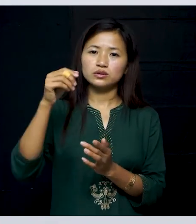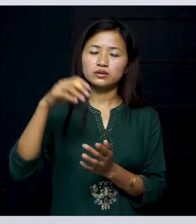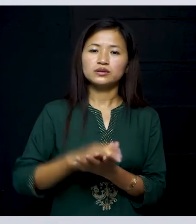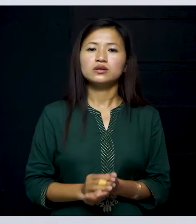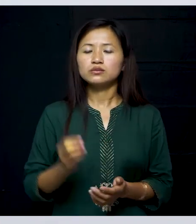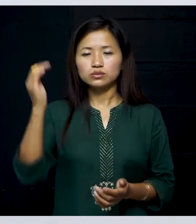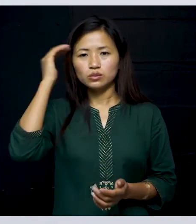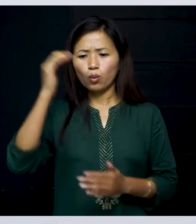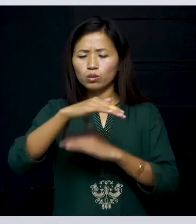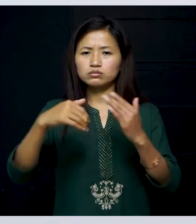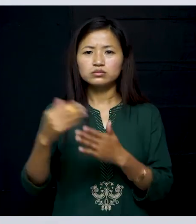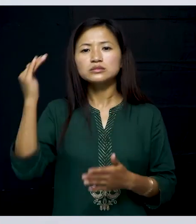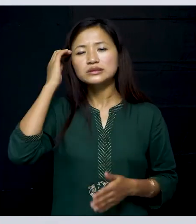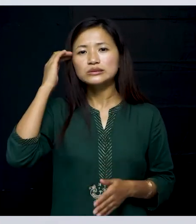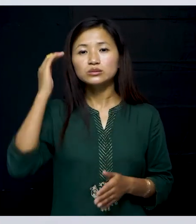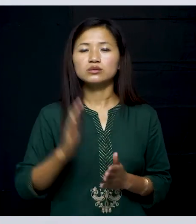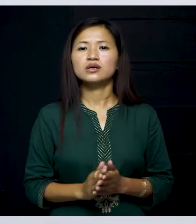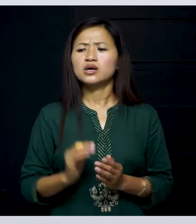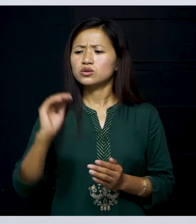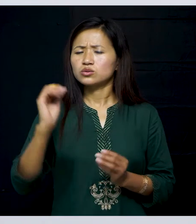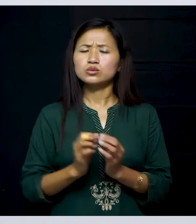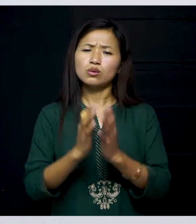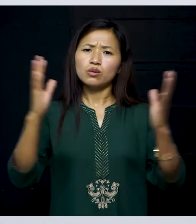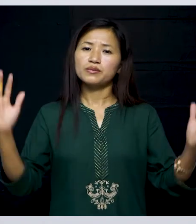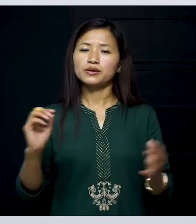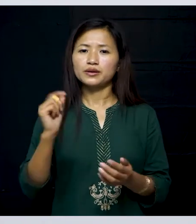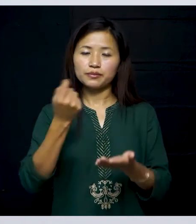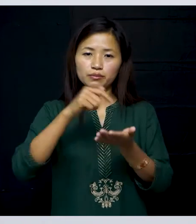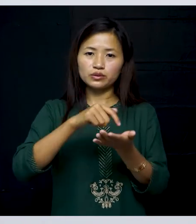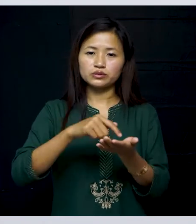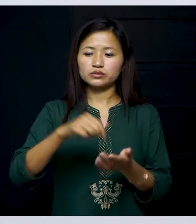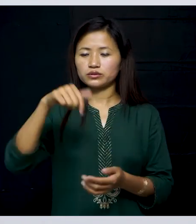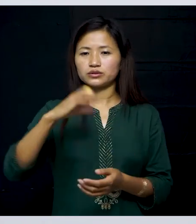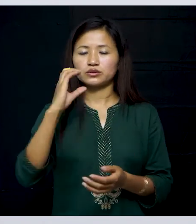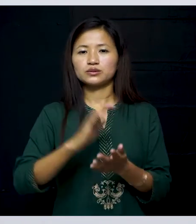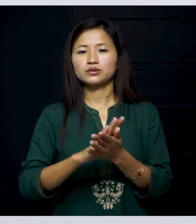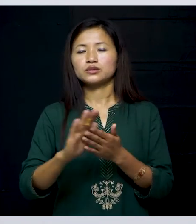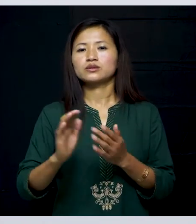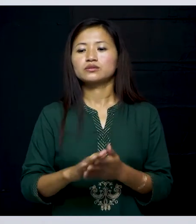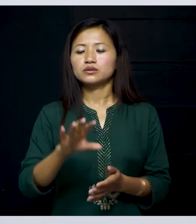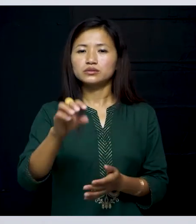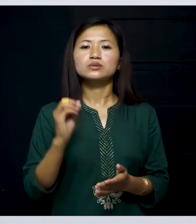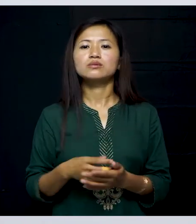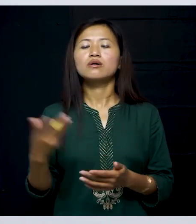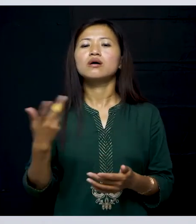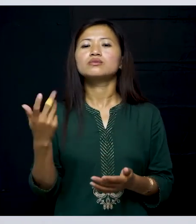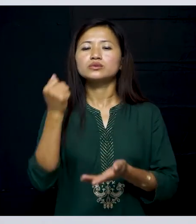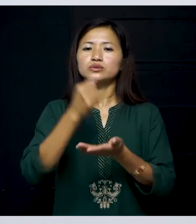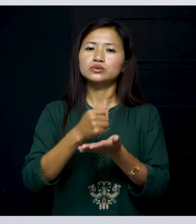that we all need to know. And there are so many points that we will be discussing again in this chapter. Okay, you will get to know how we